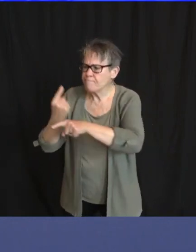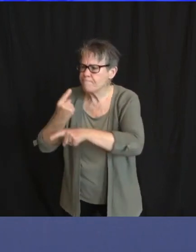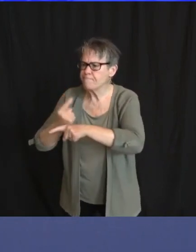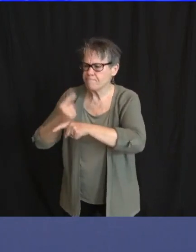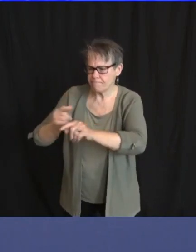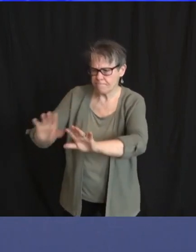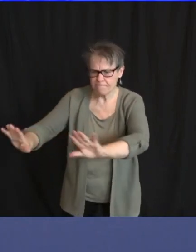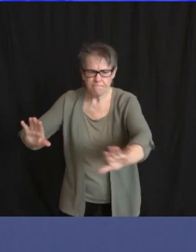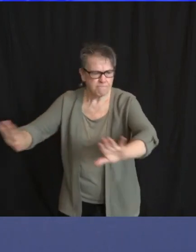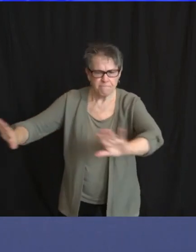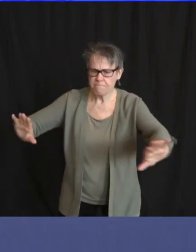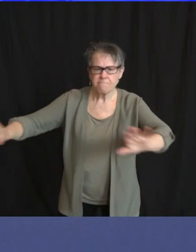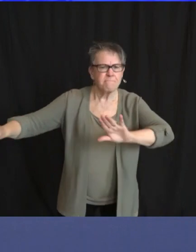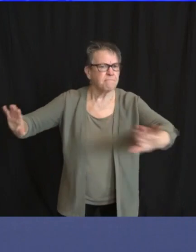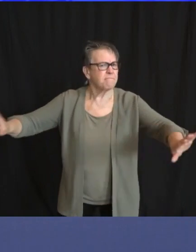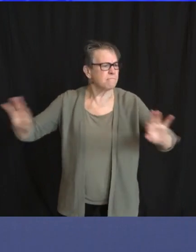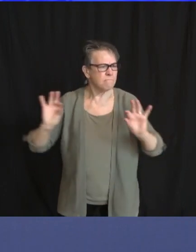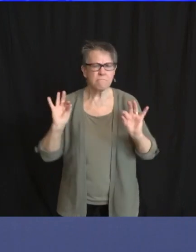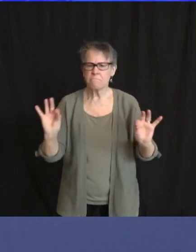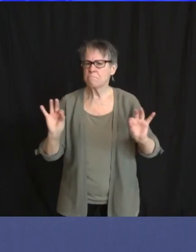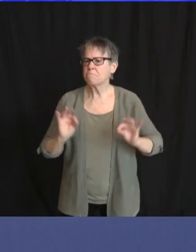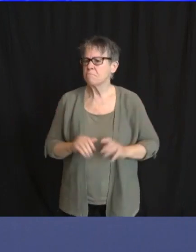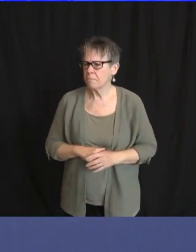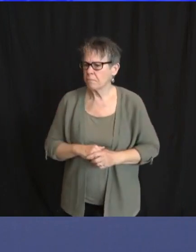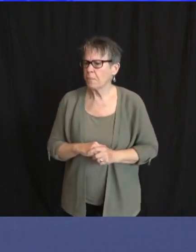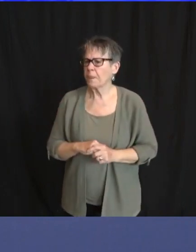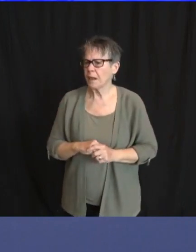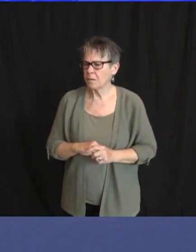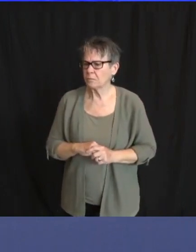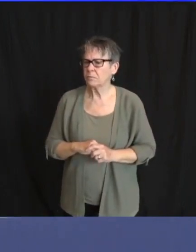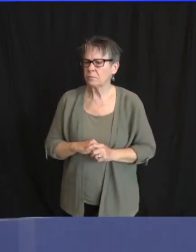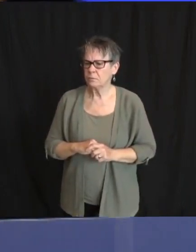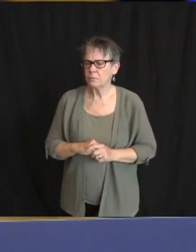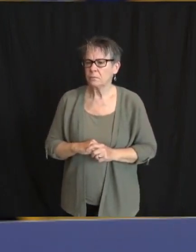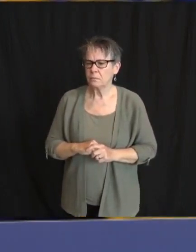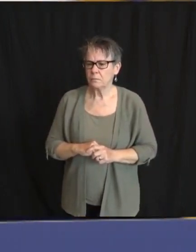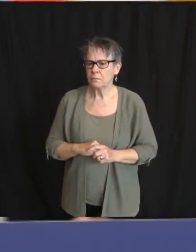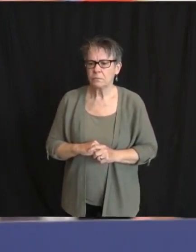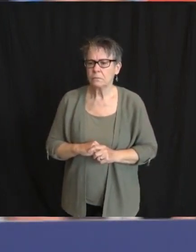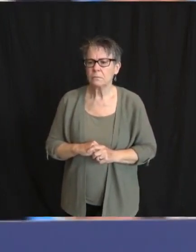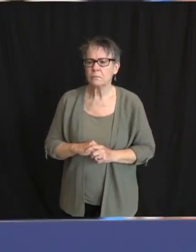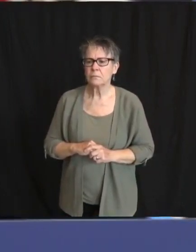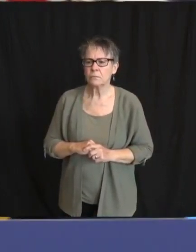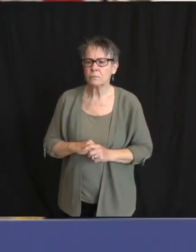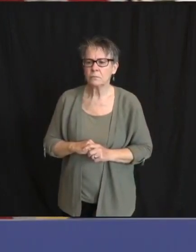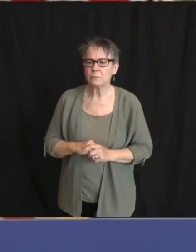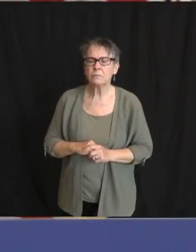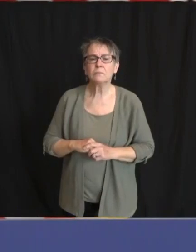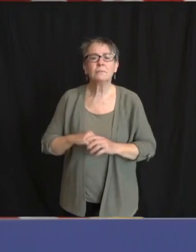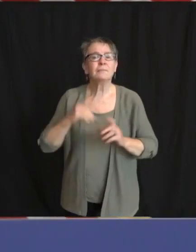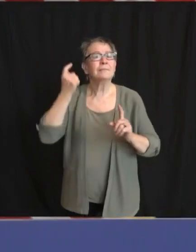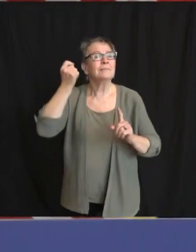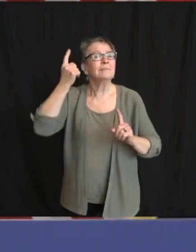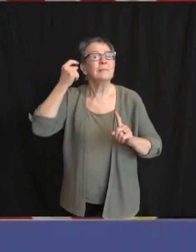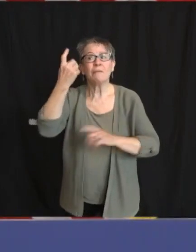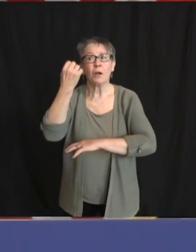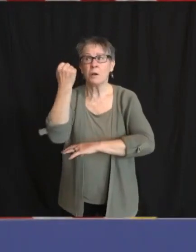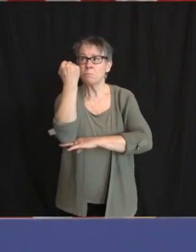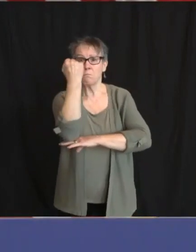be cited accordingly with a violation of the executive order. Thank you again. Let's go to Daniel. Daniel, good to have you.